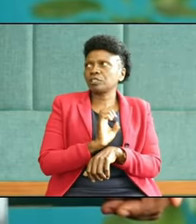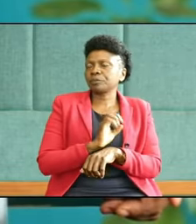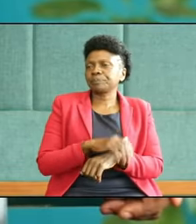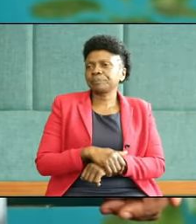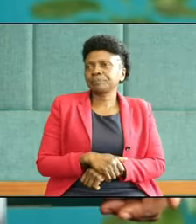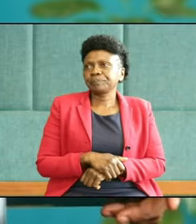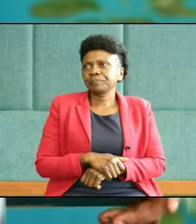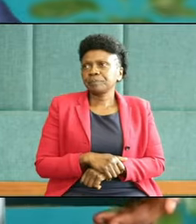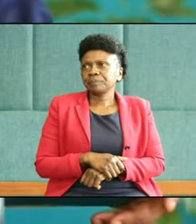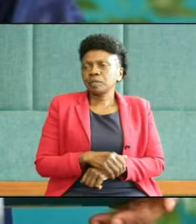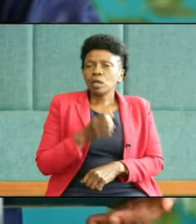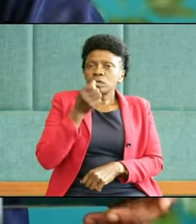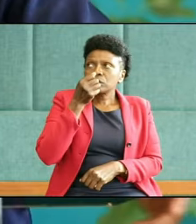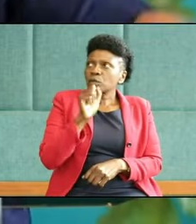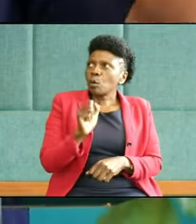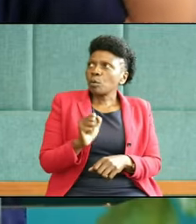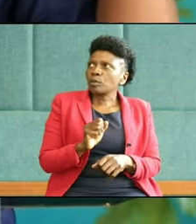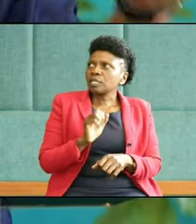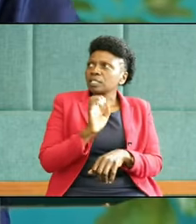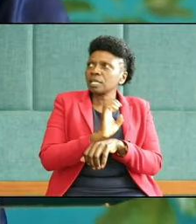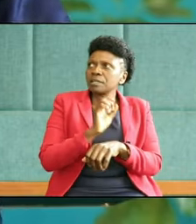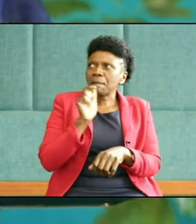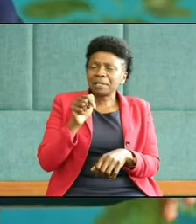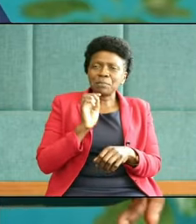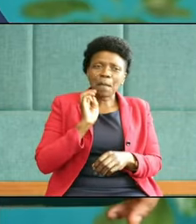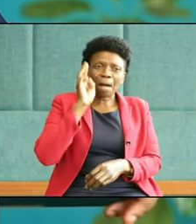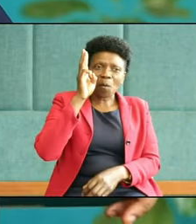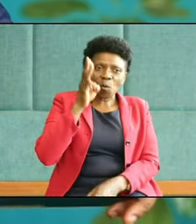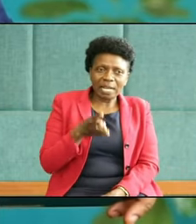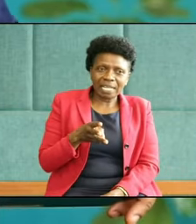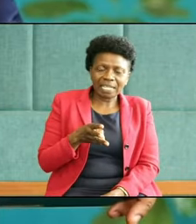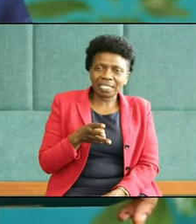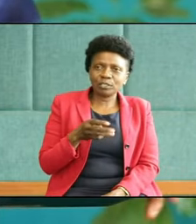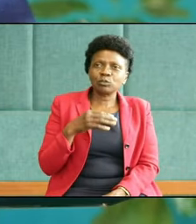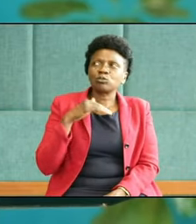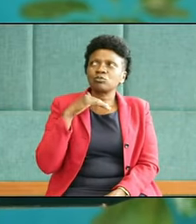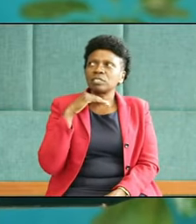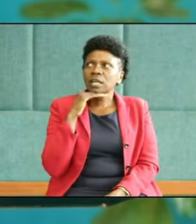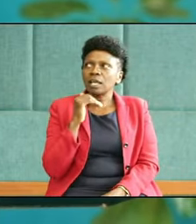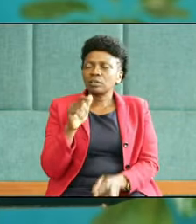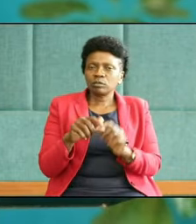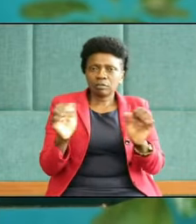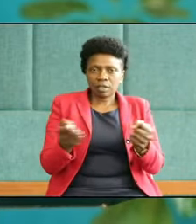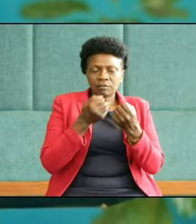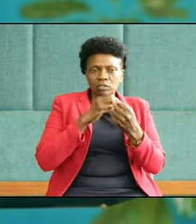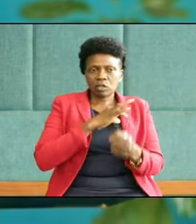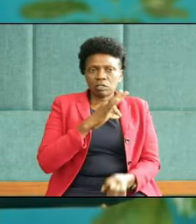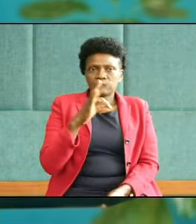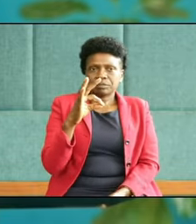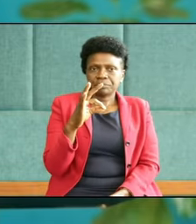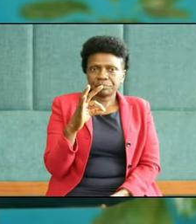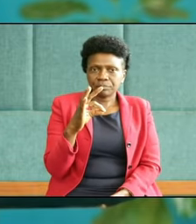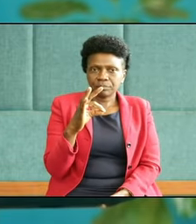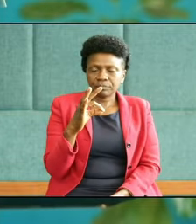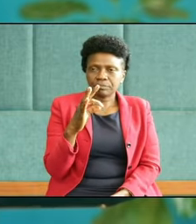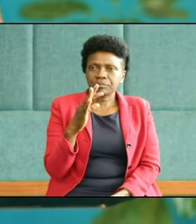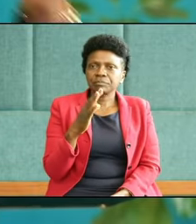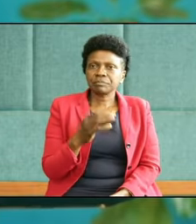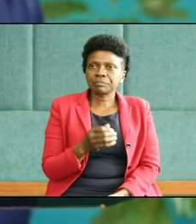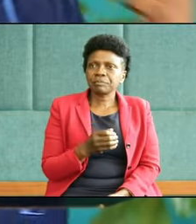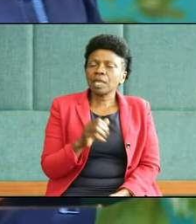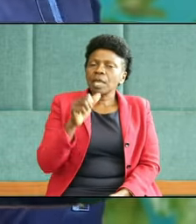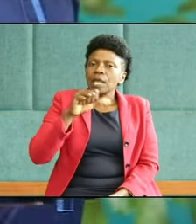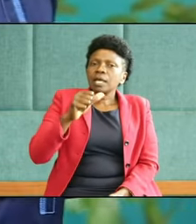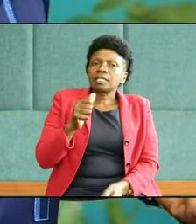his church. So the church must be willing to die to save souls.